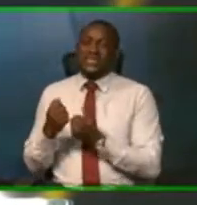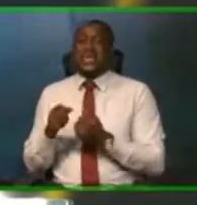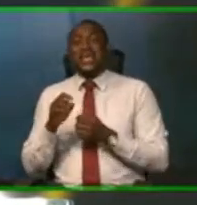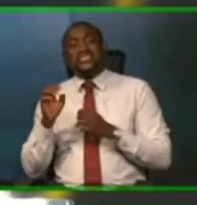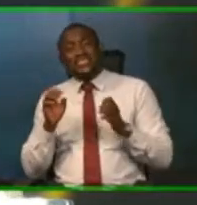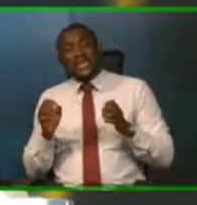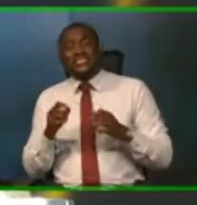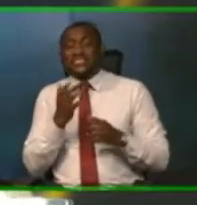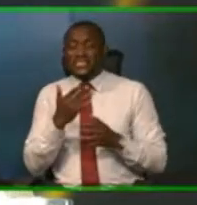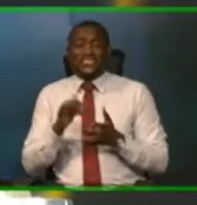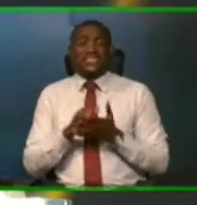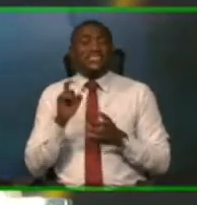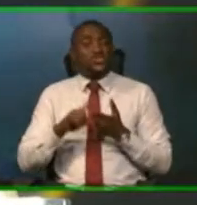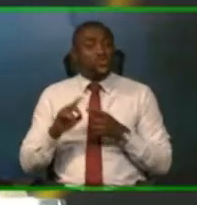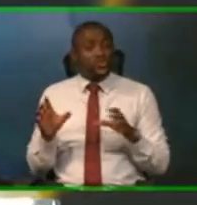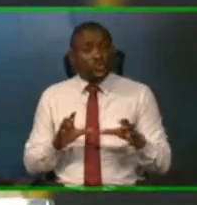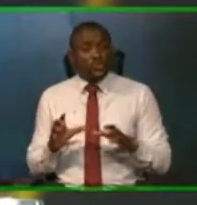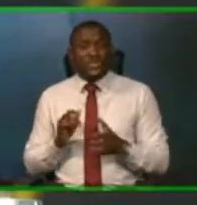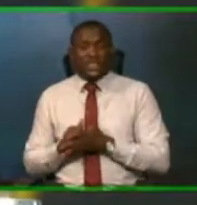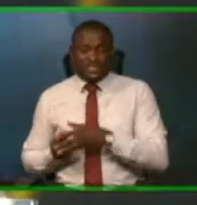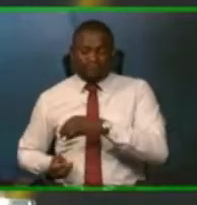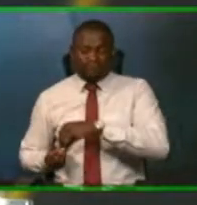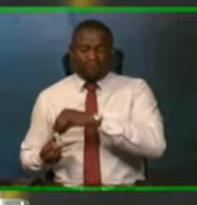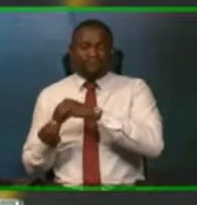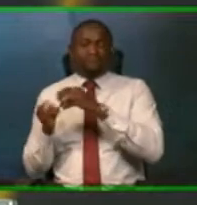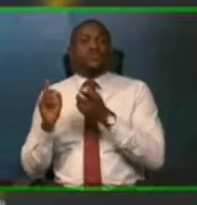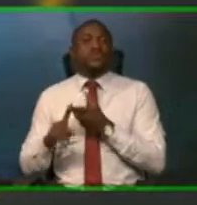exercises that accompany prayer.